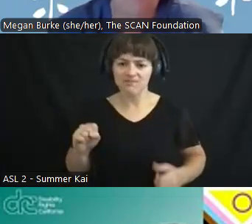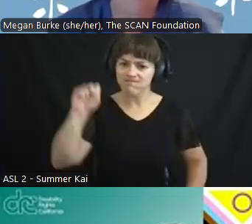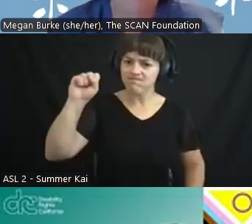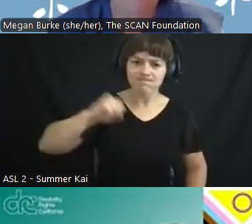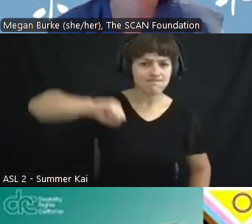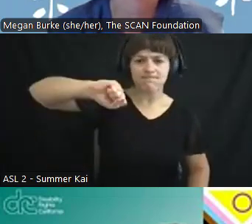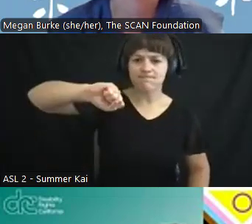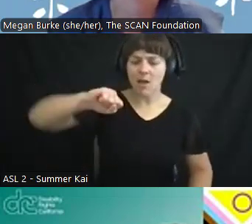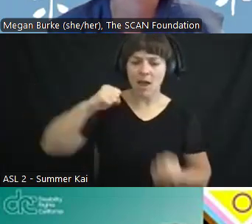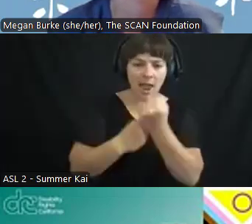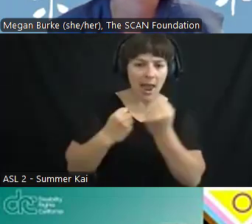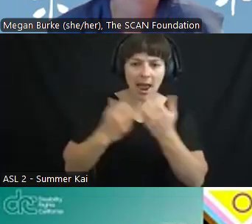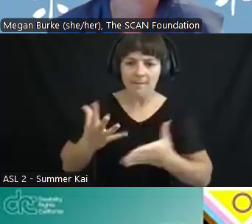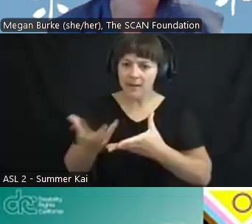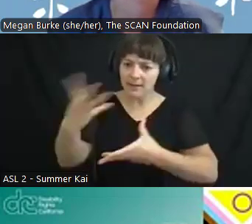in to